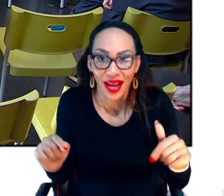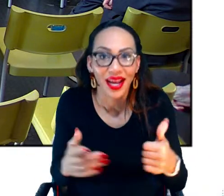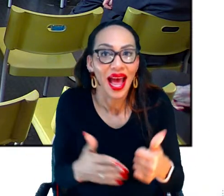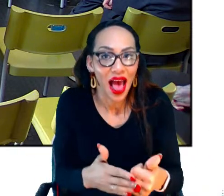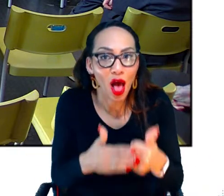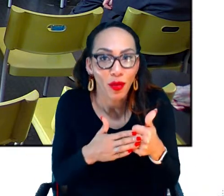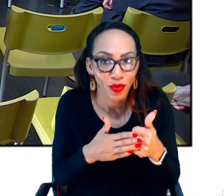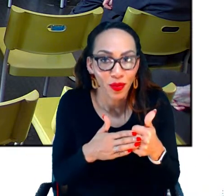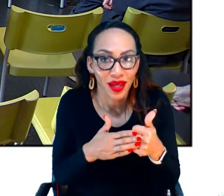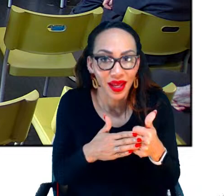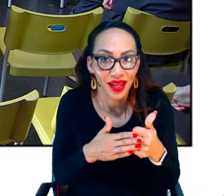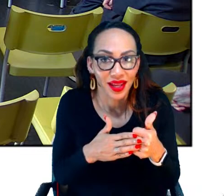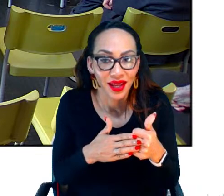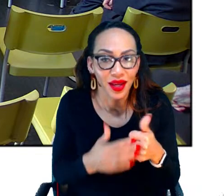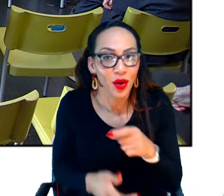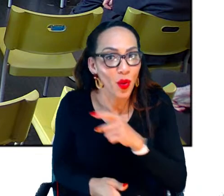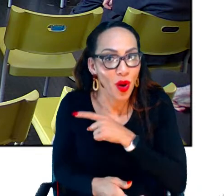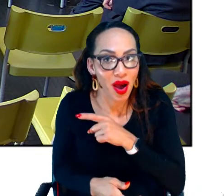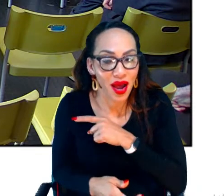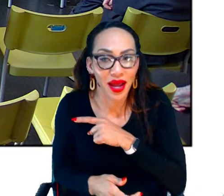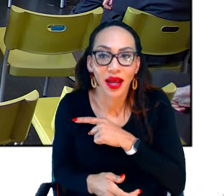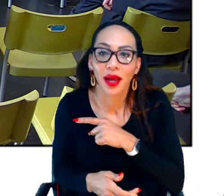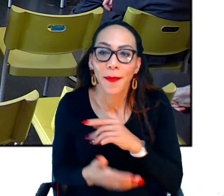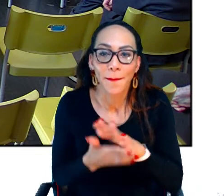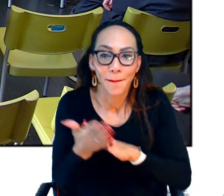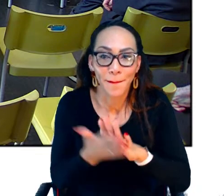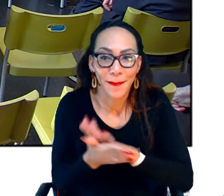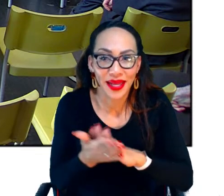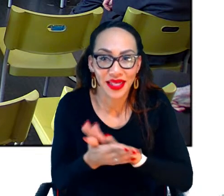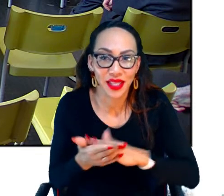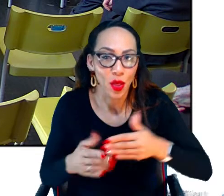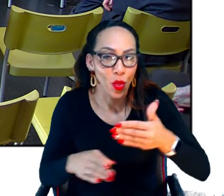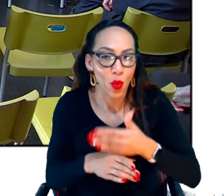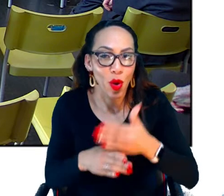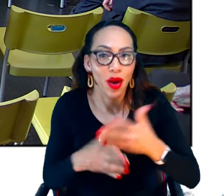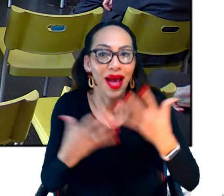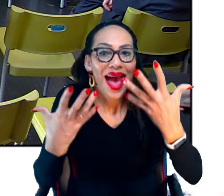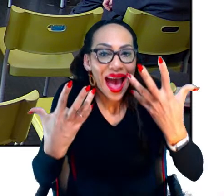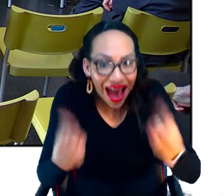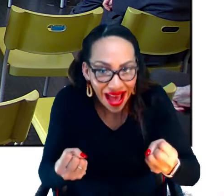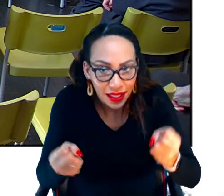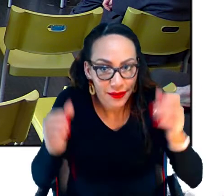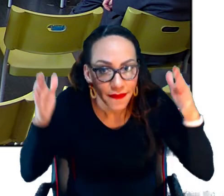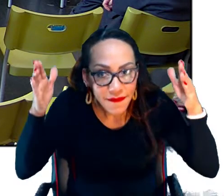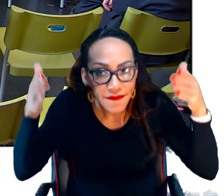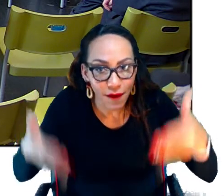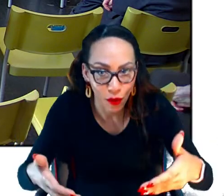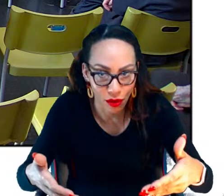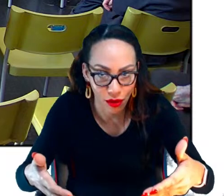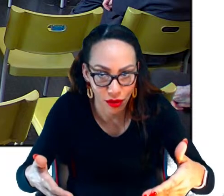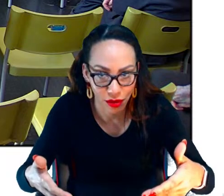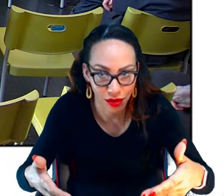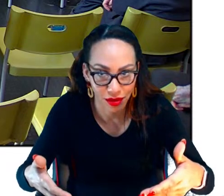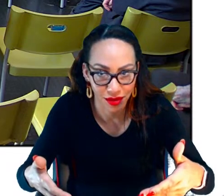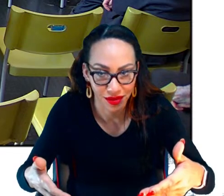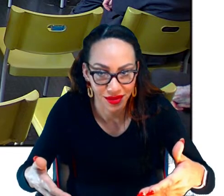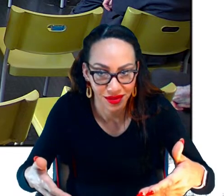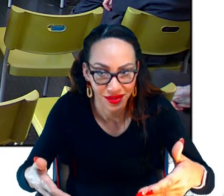different directions, it got a certain focus to it. Yeah, I mean, it can stay this way as well, because